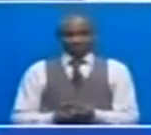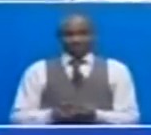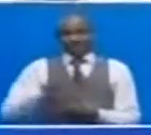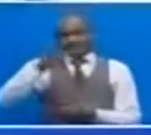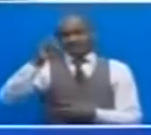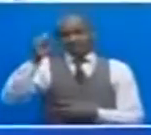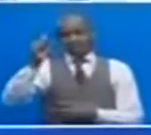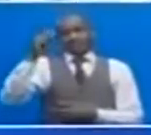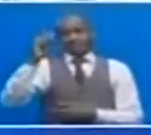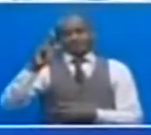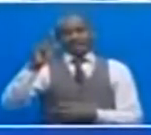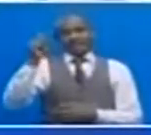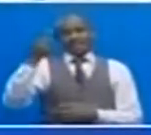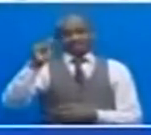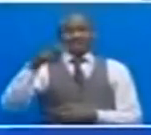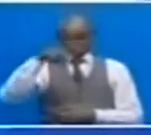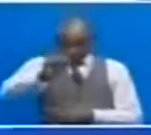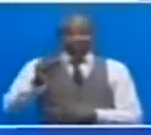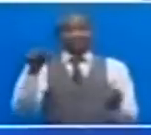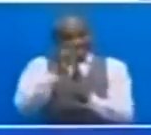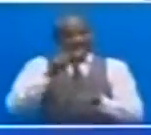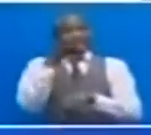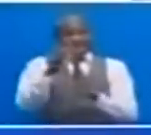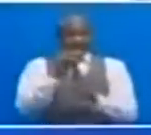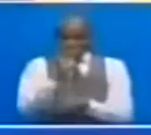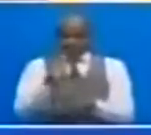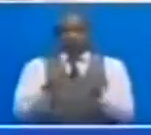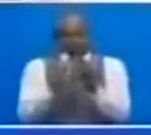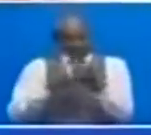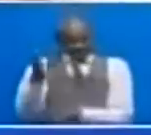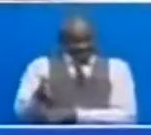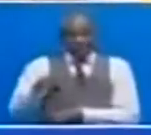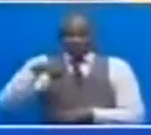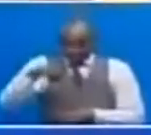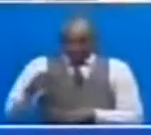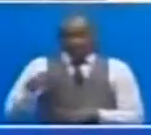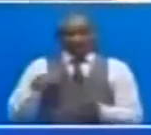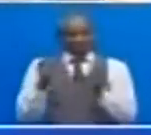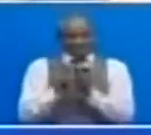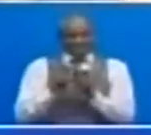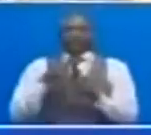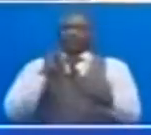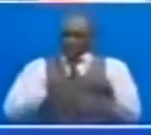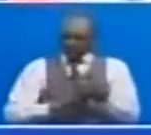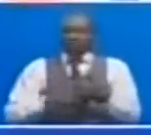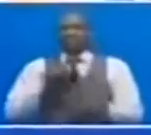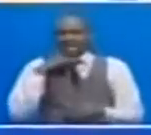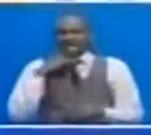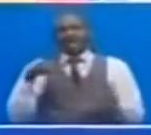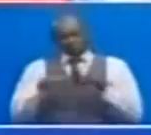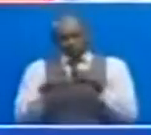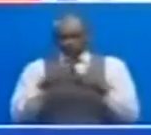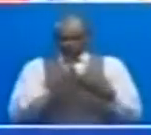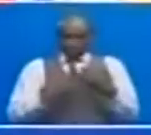Martin Mbugua, her husband, who was the one driving at the time of the accident, is nursing both the pain of losing a loved one and